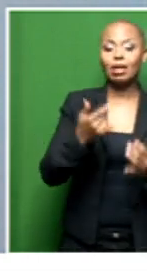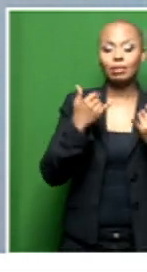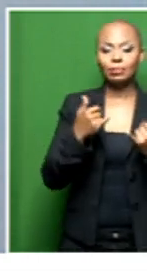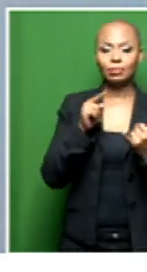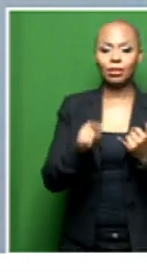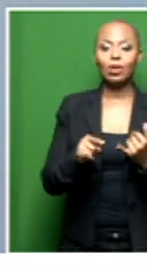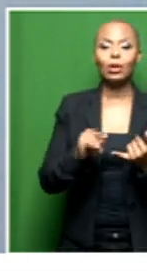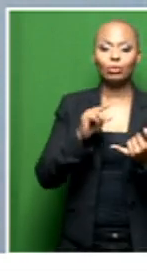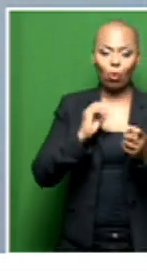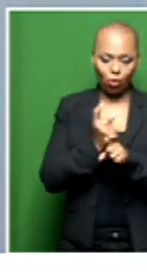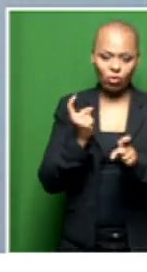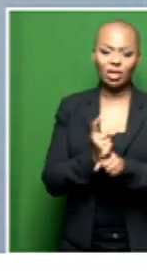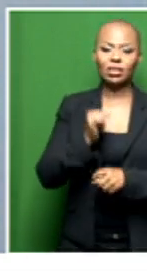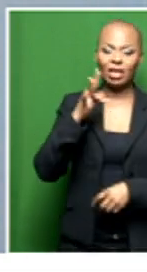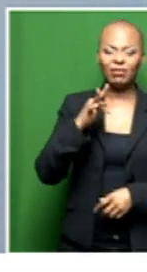prescription through pharmacies